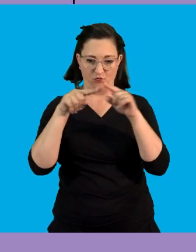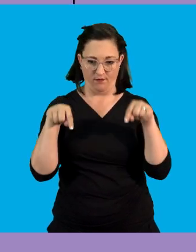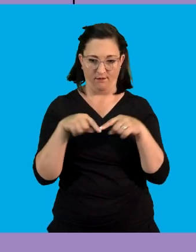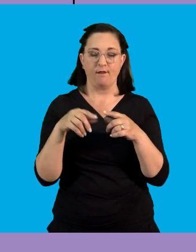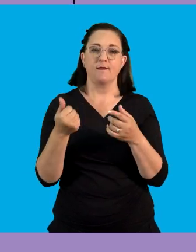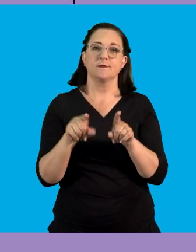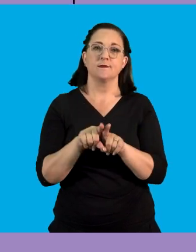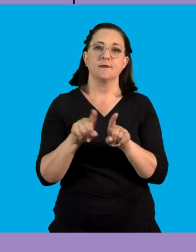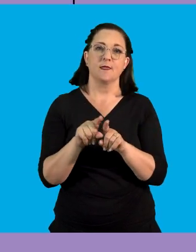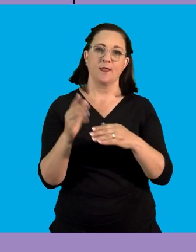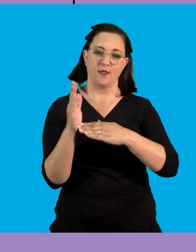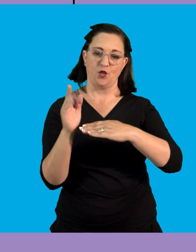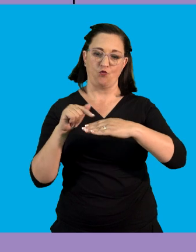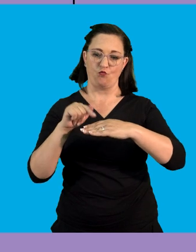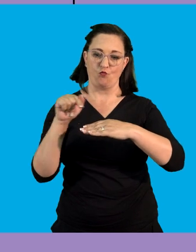Let's look at